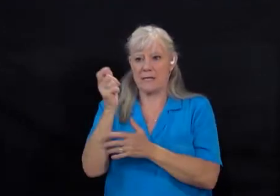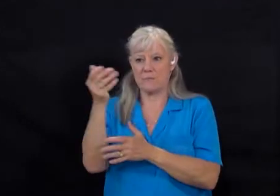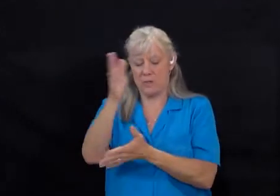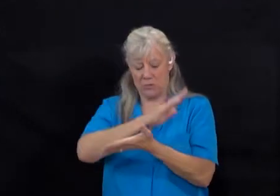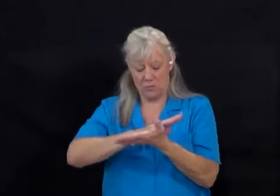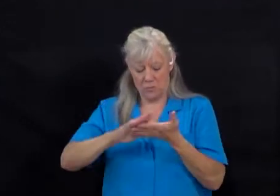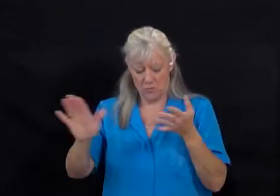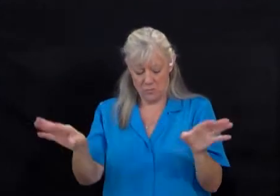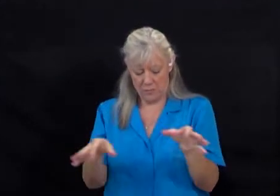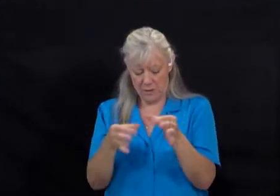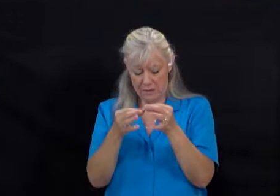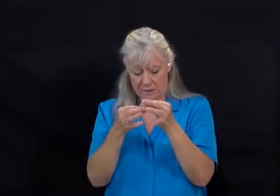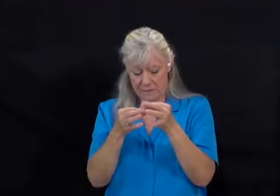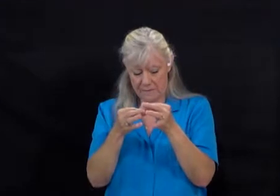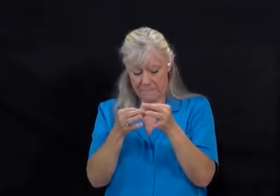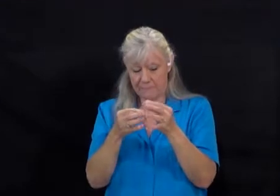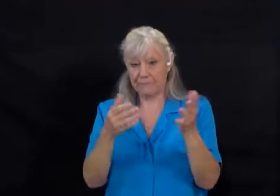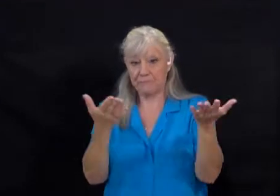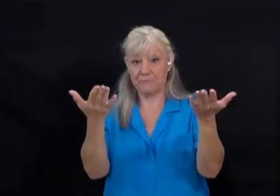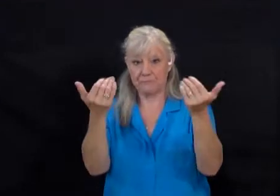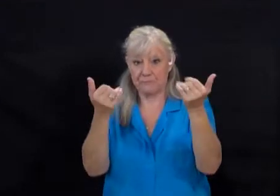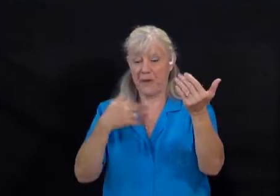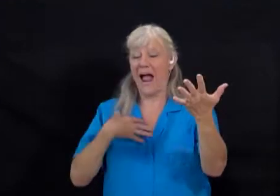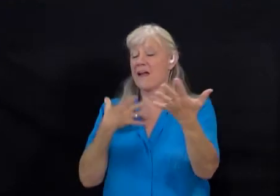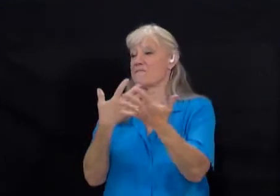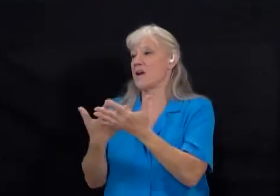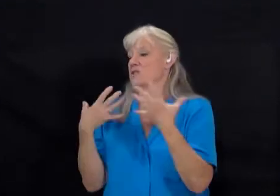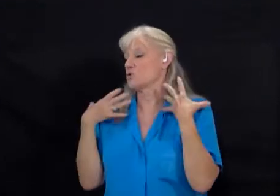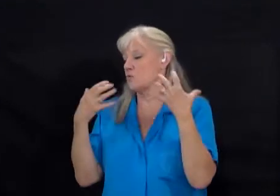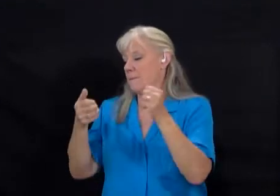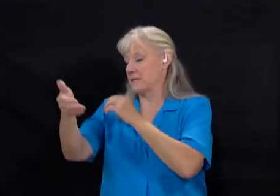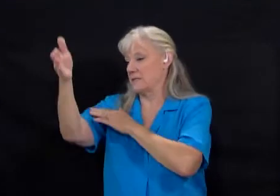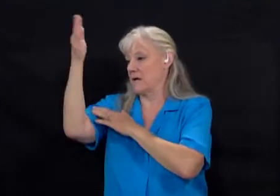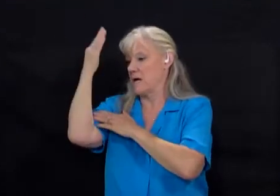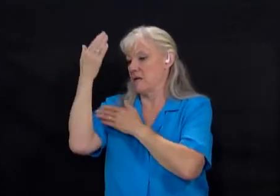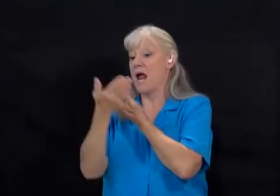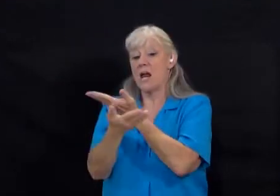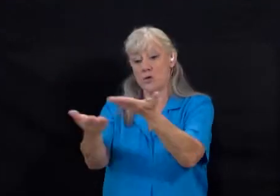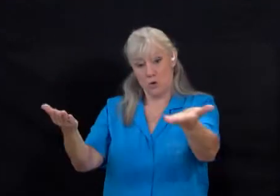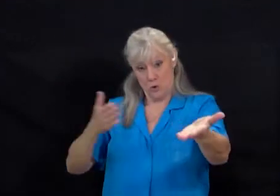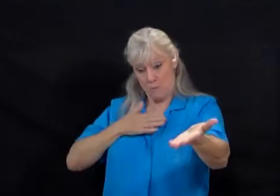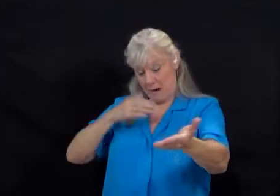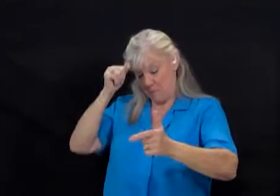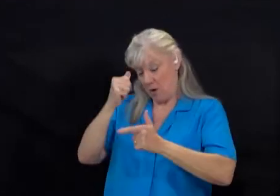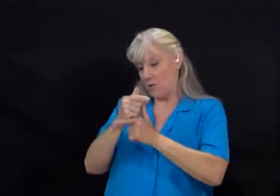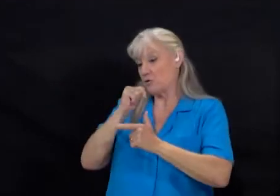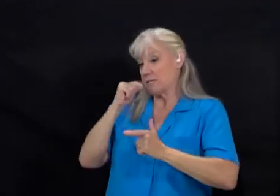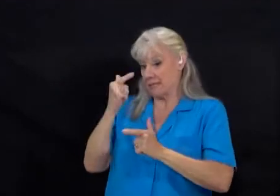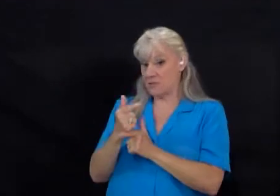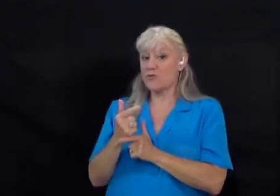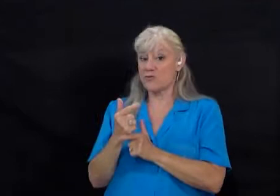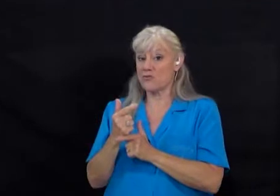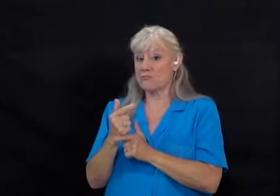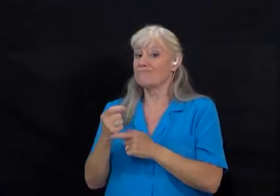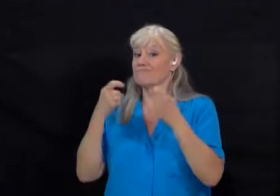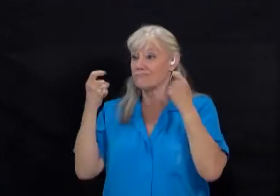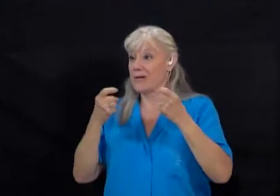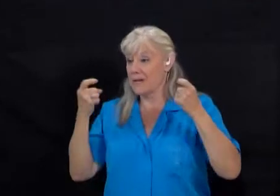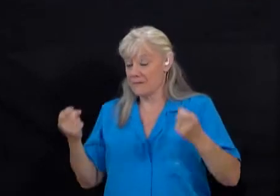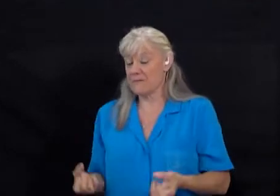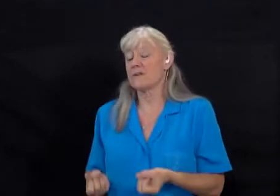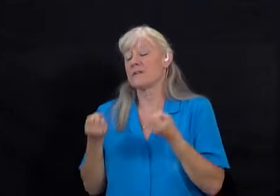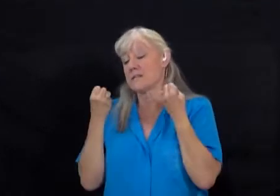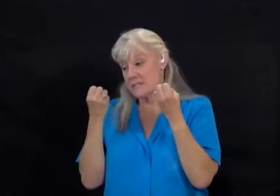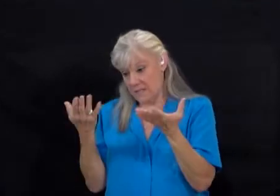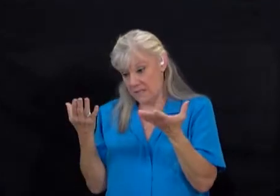Eucharist. I confess to Almighty God, and to you, my brothers and sisters, that I